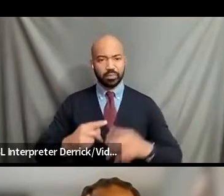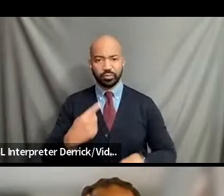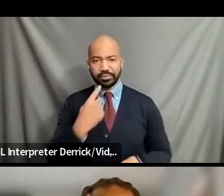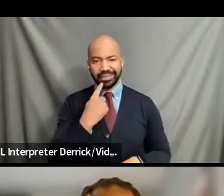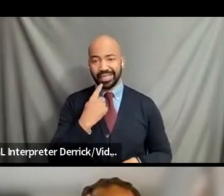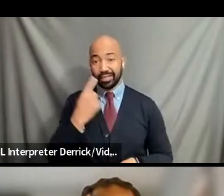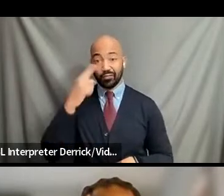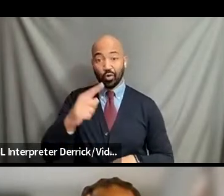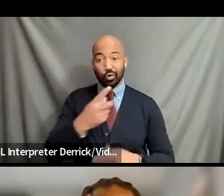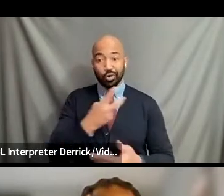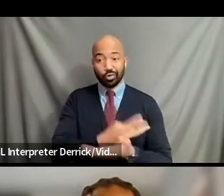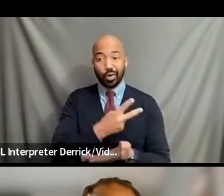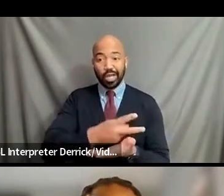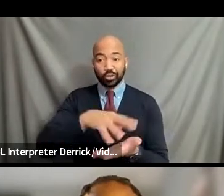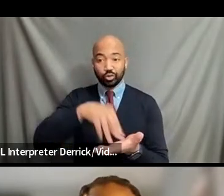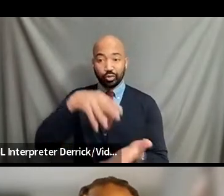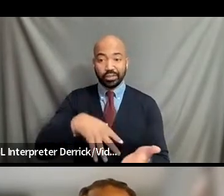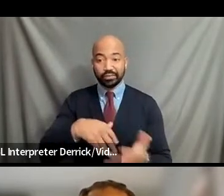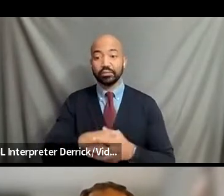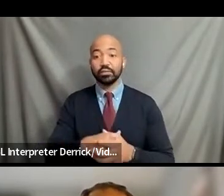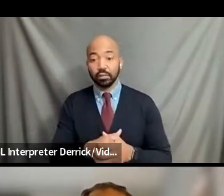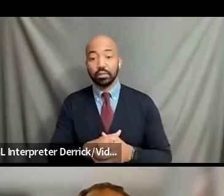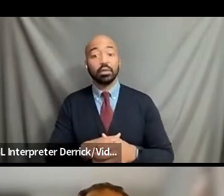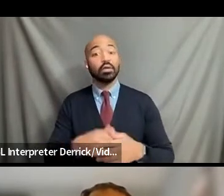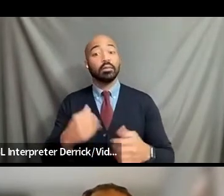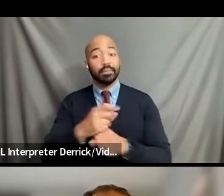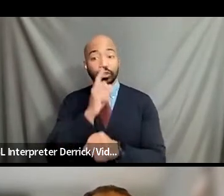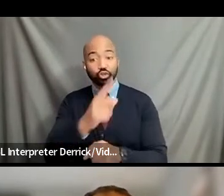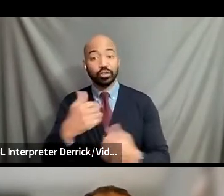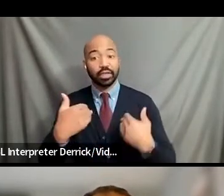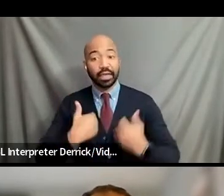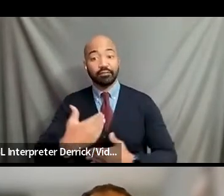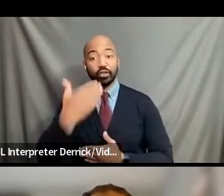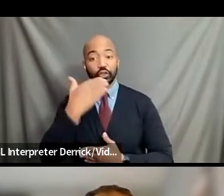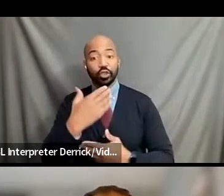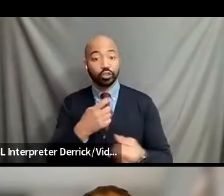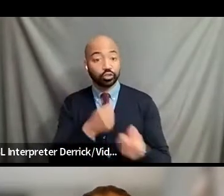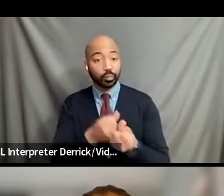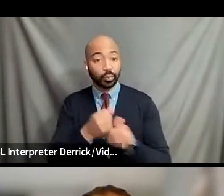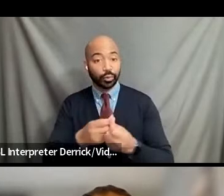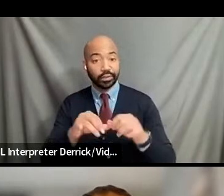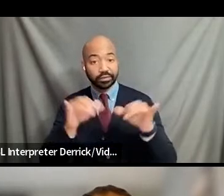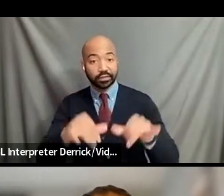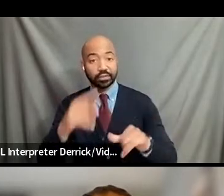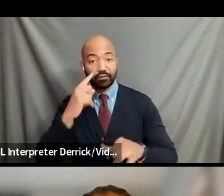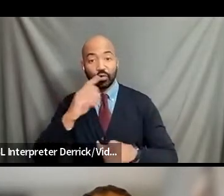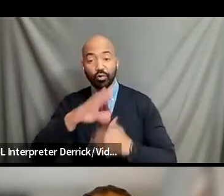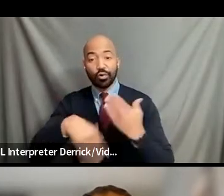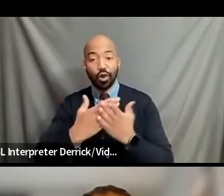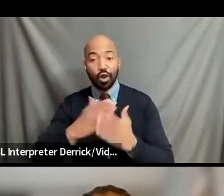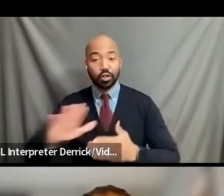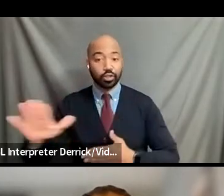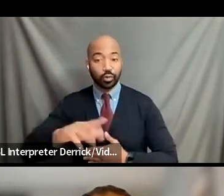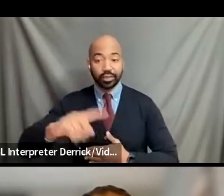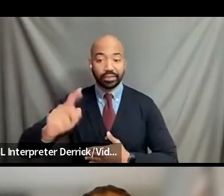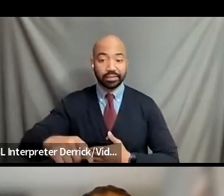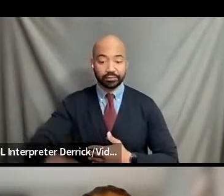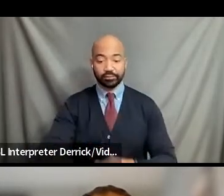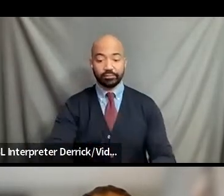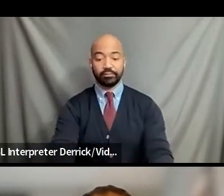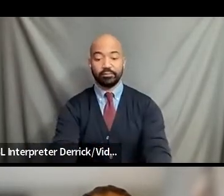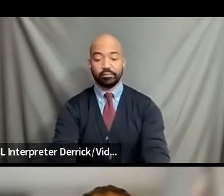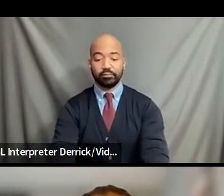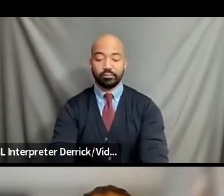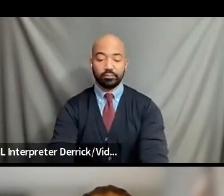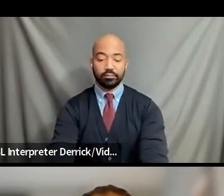student that I've talked to is make sure that you have a good support system for all of your different needs. Having a support system for the research that